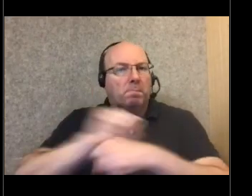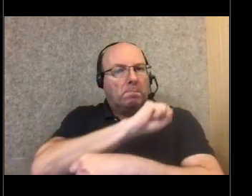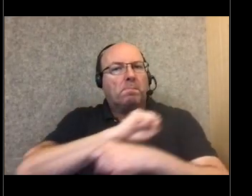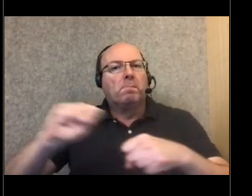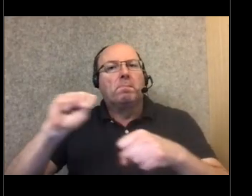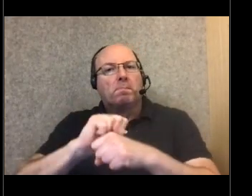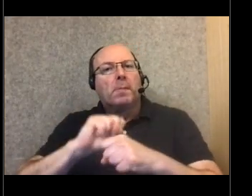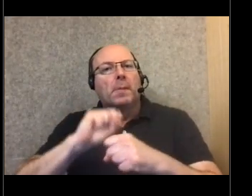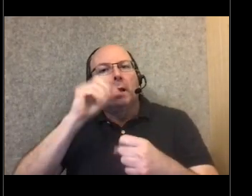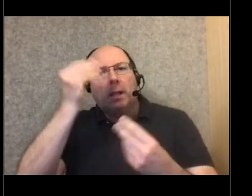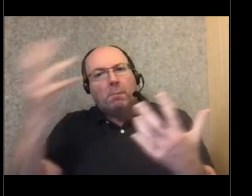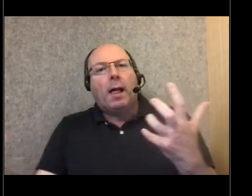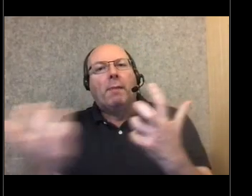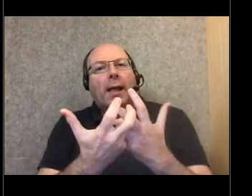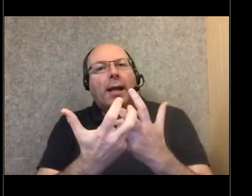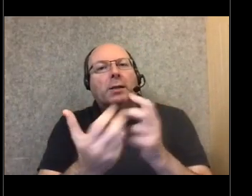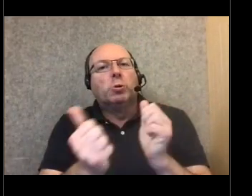FHA.